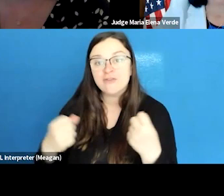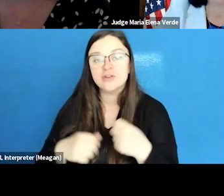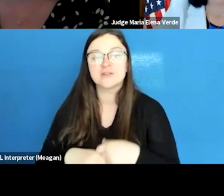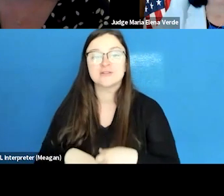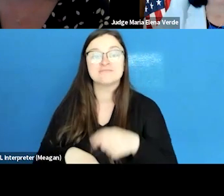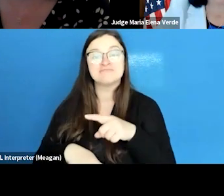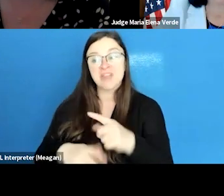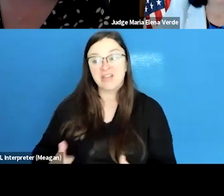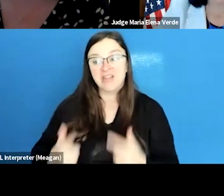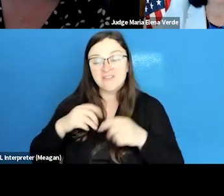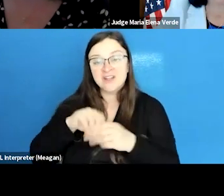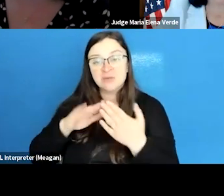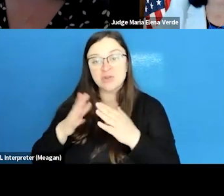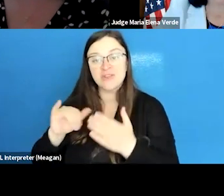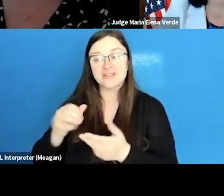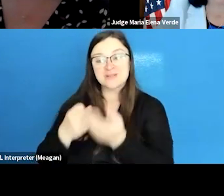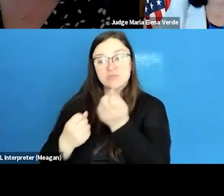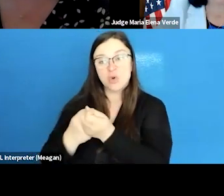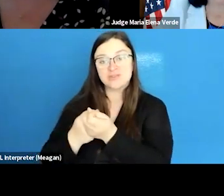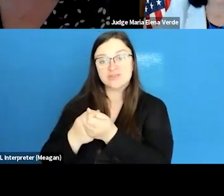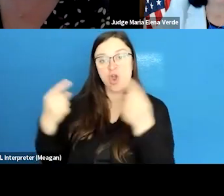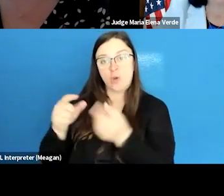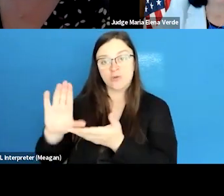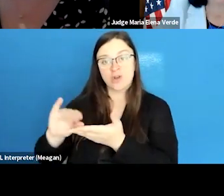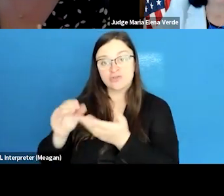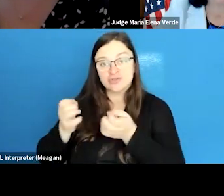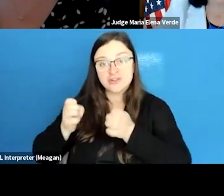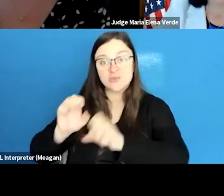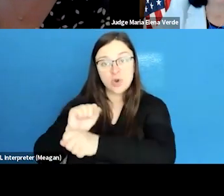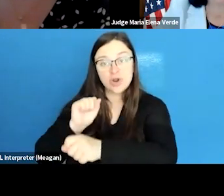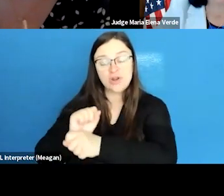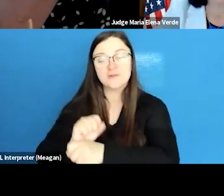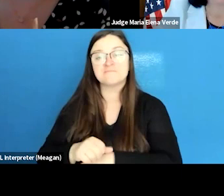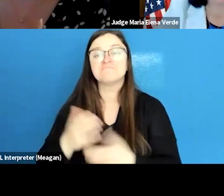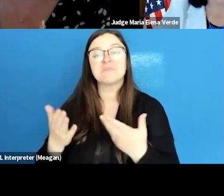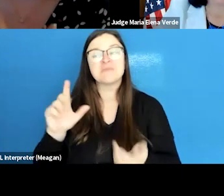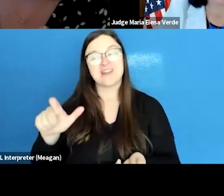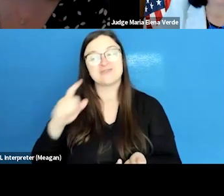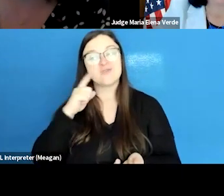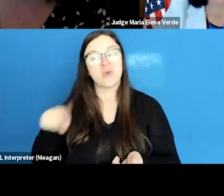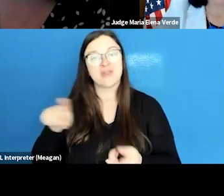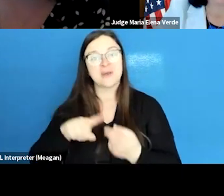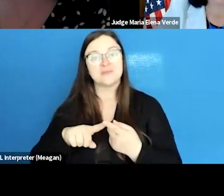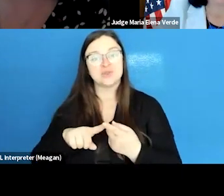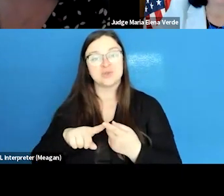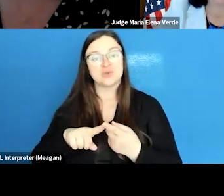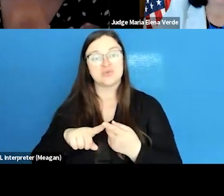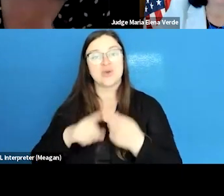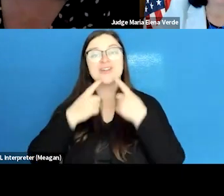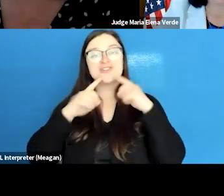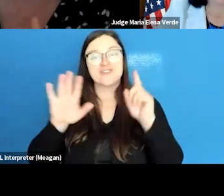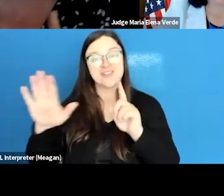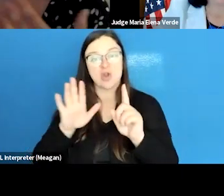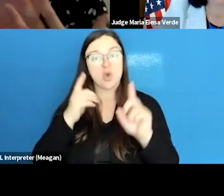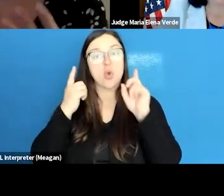in a community that supports harm reduction efforts that might be necessary for them to reach those proximal goals of just